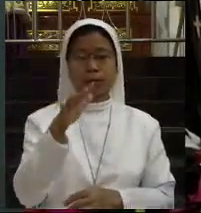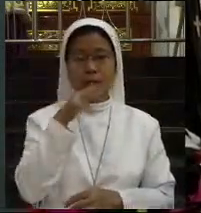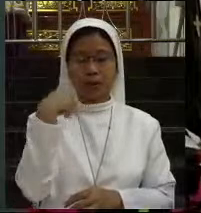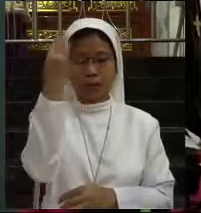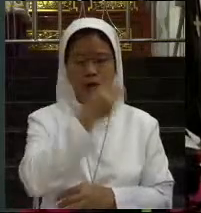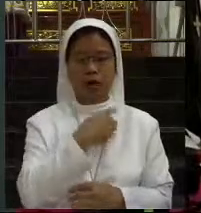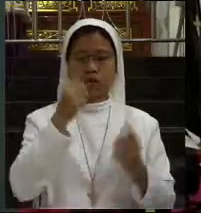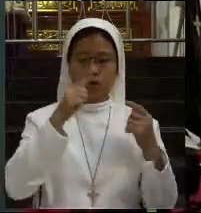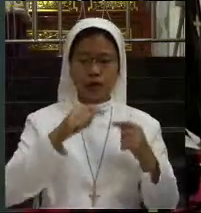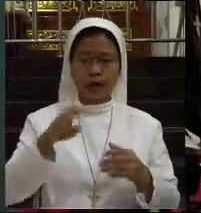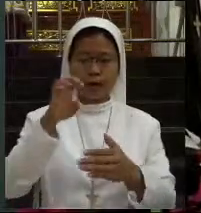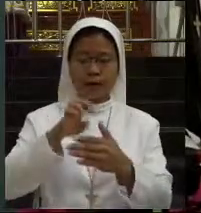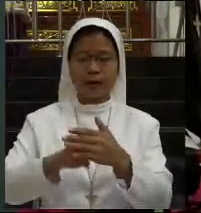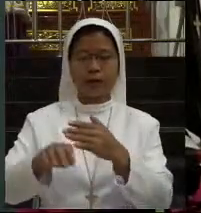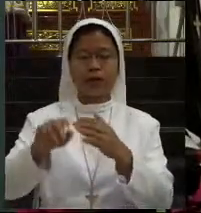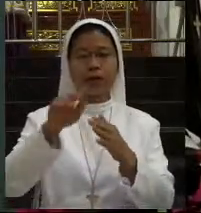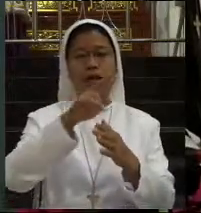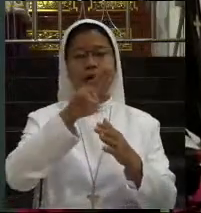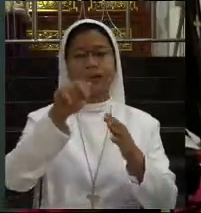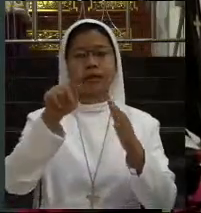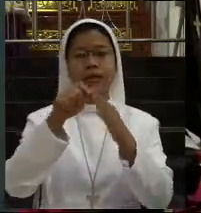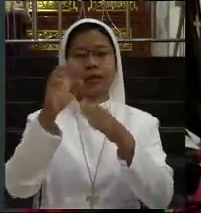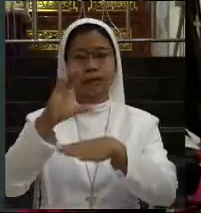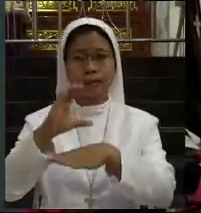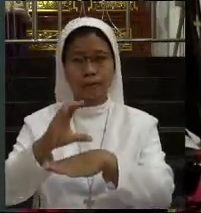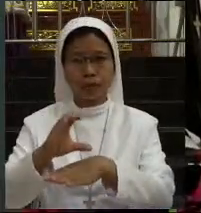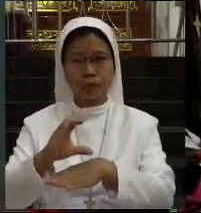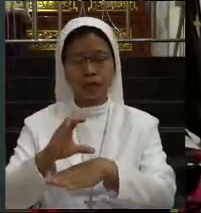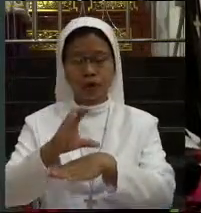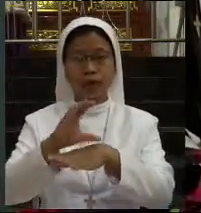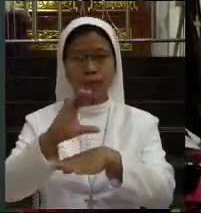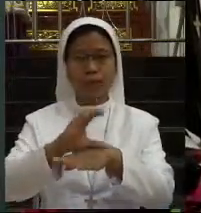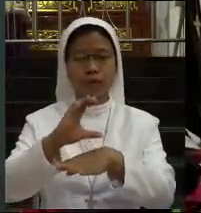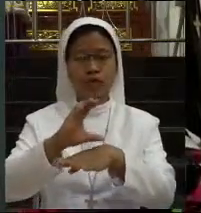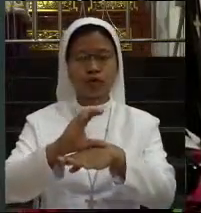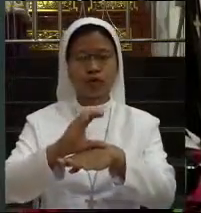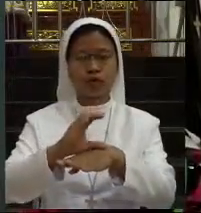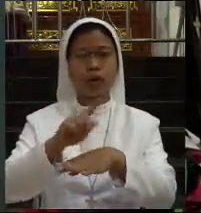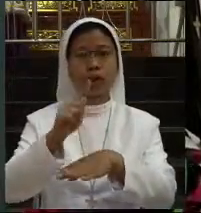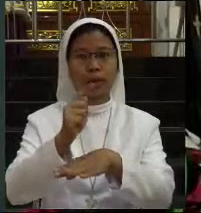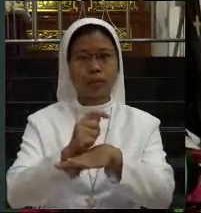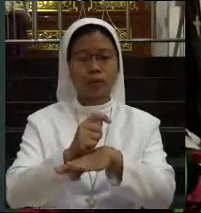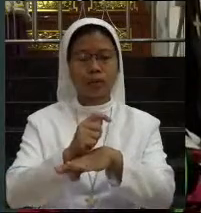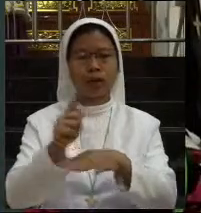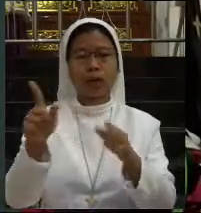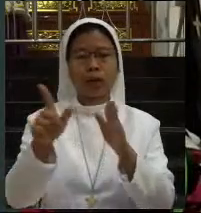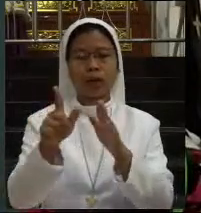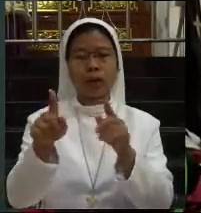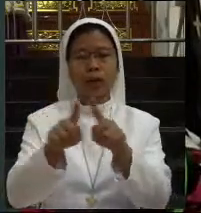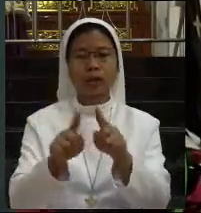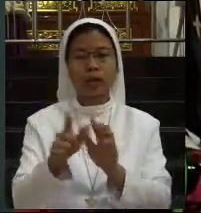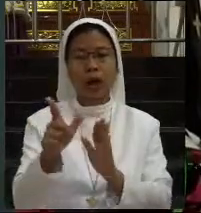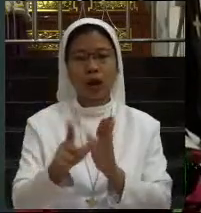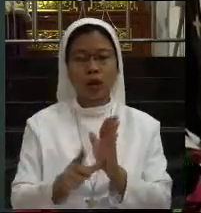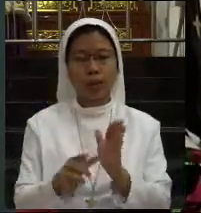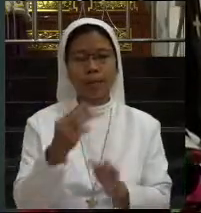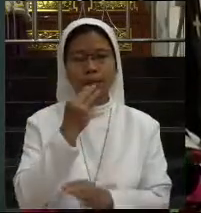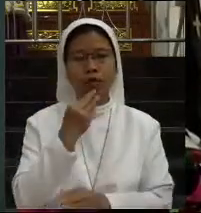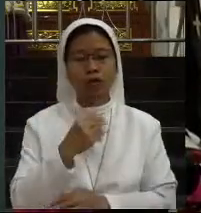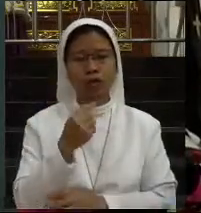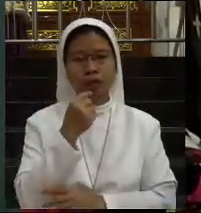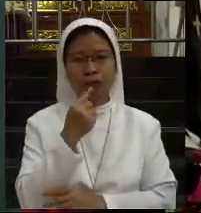her purification as commanded by the law of Moses. 40 days after giving